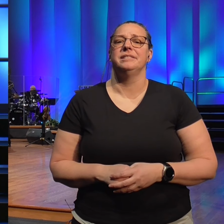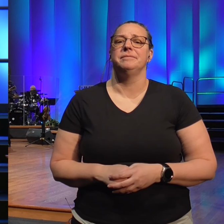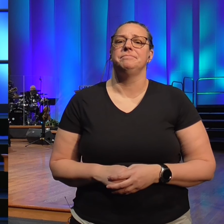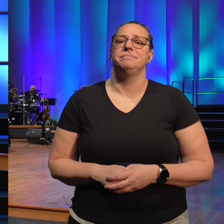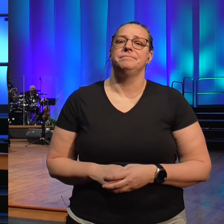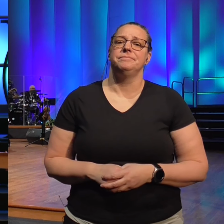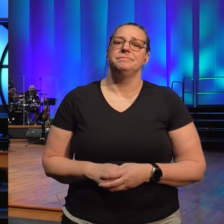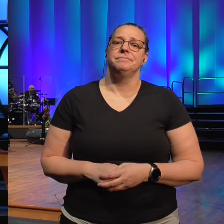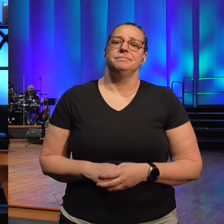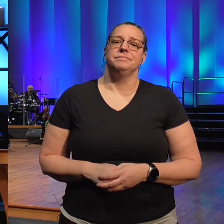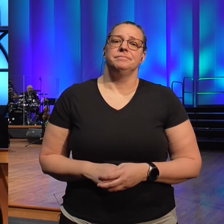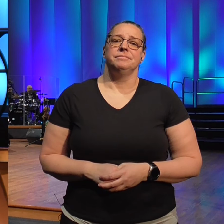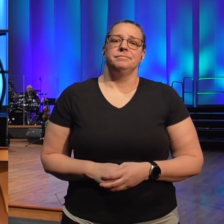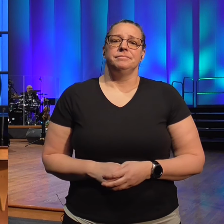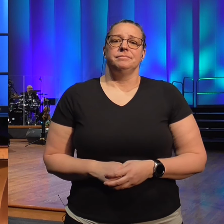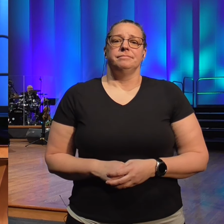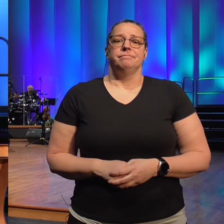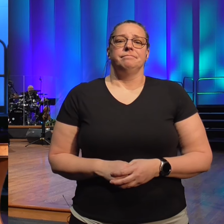human.